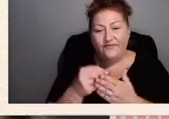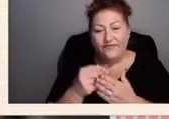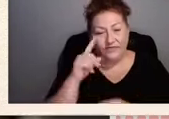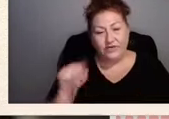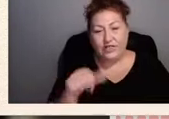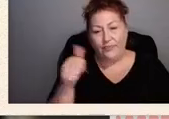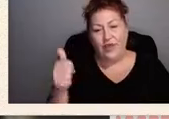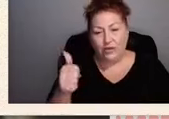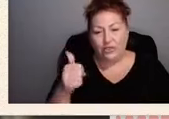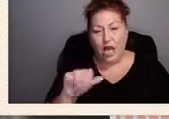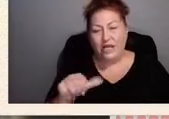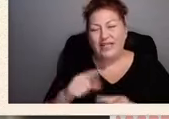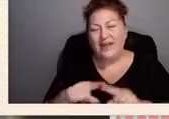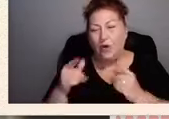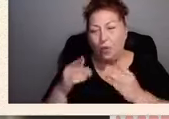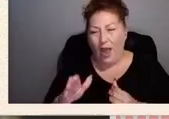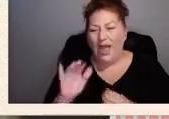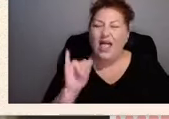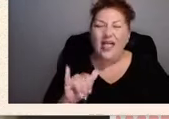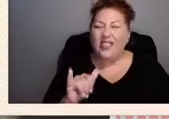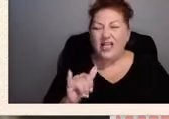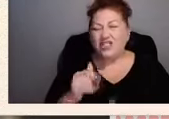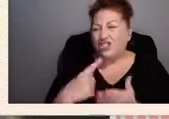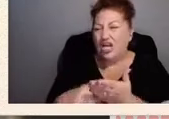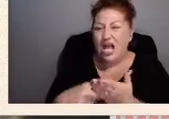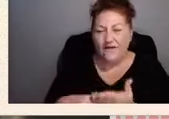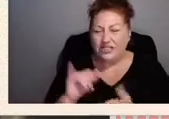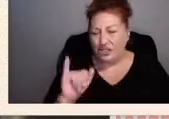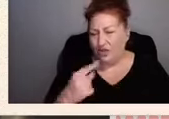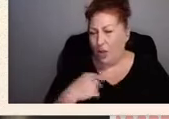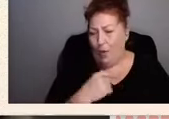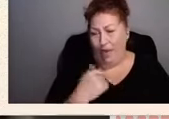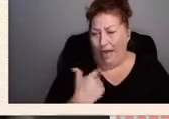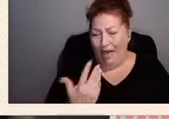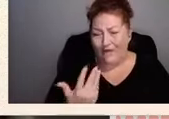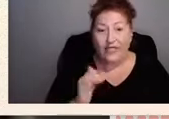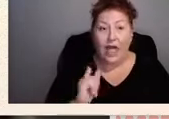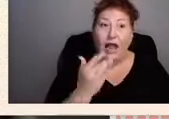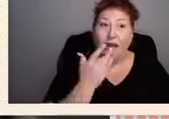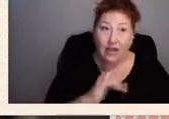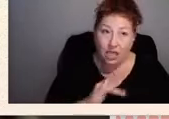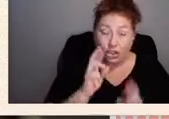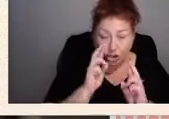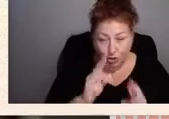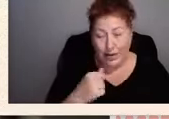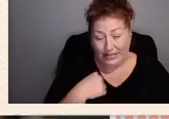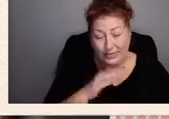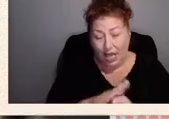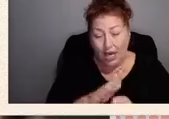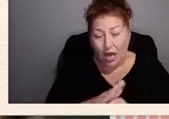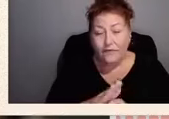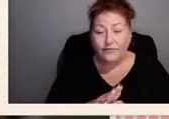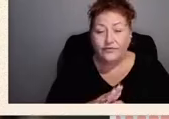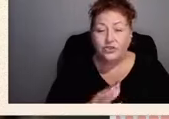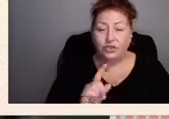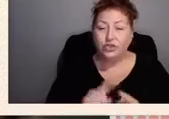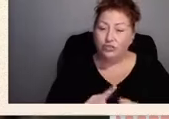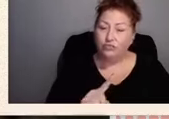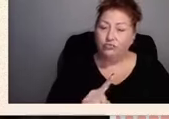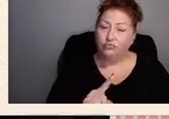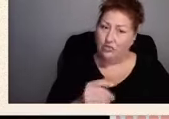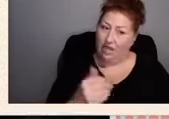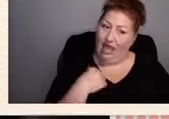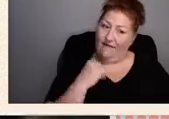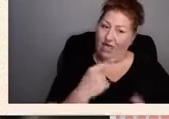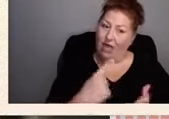And that's just a conversation that we have. But luckily, she respects me enough to have that dialogue with